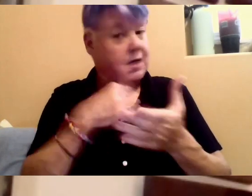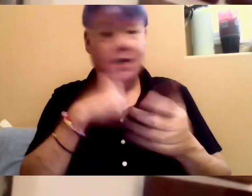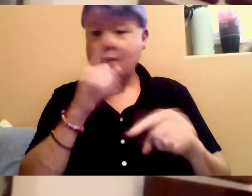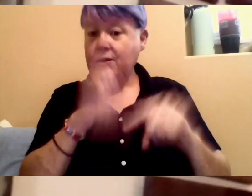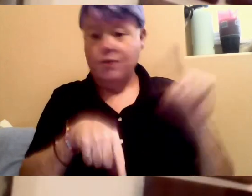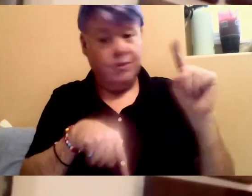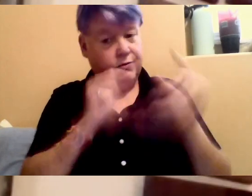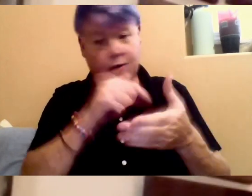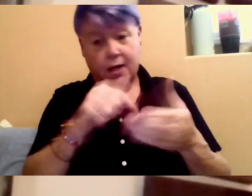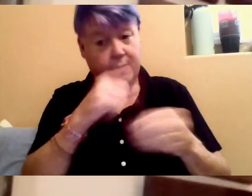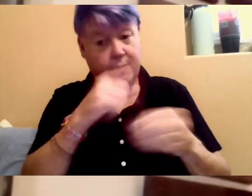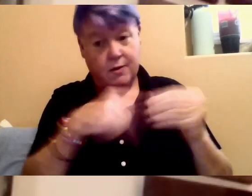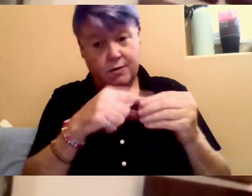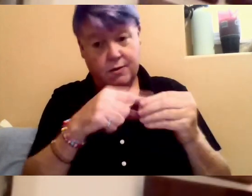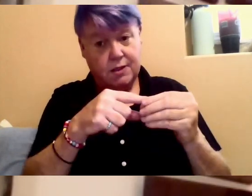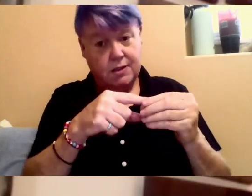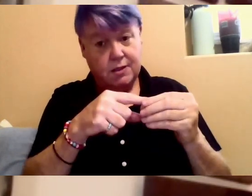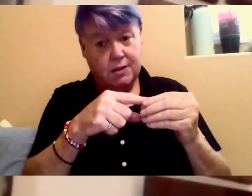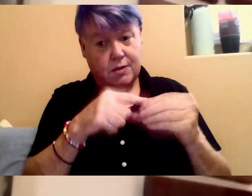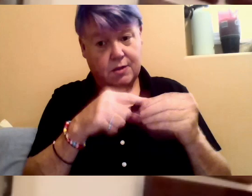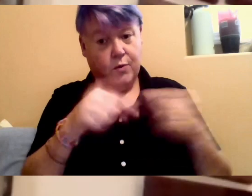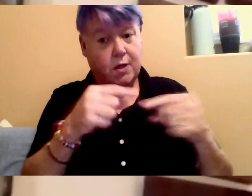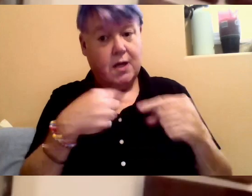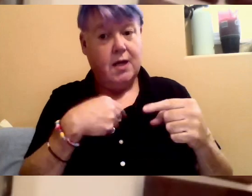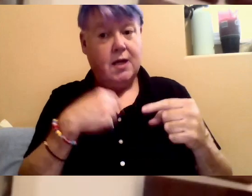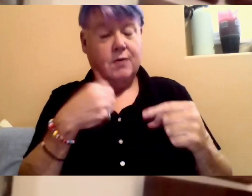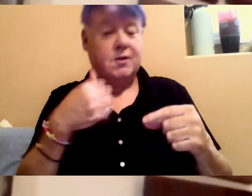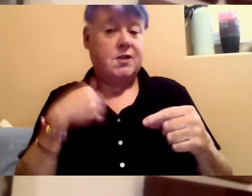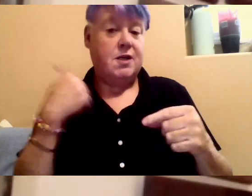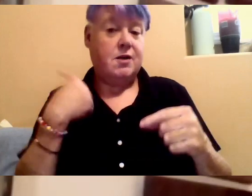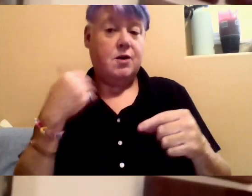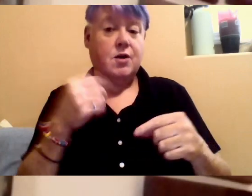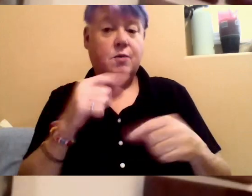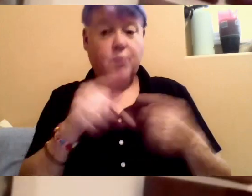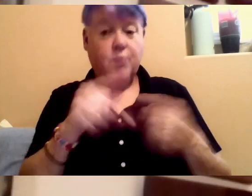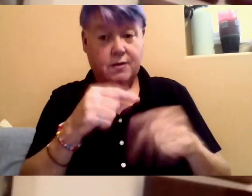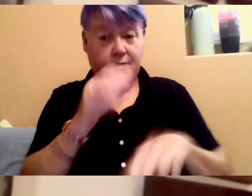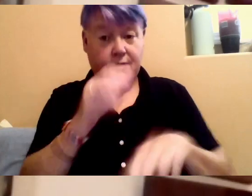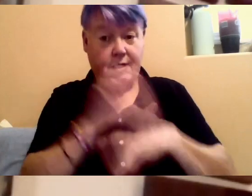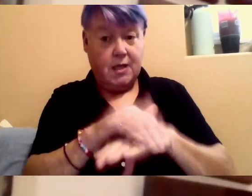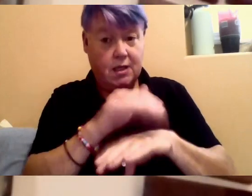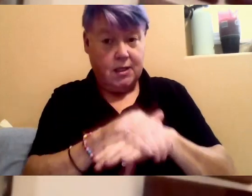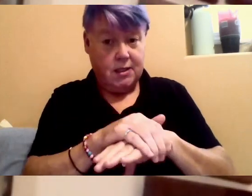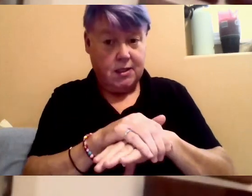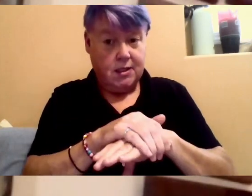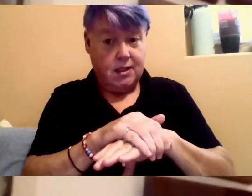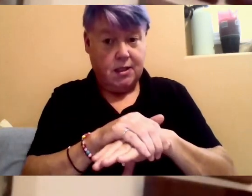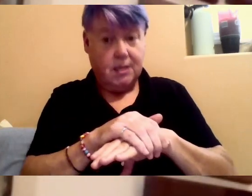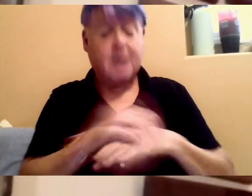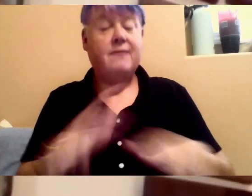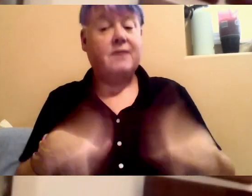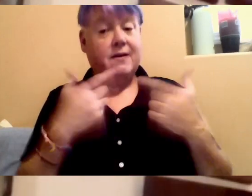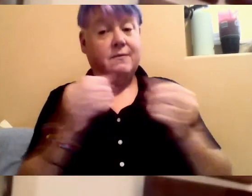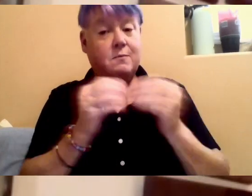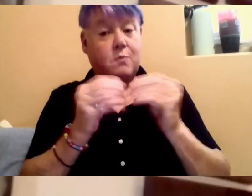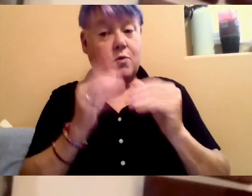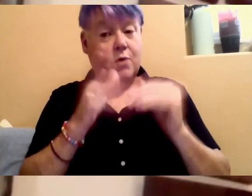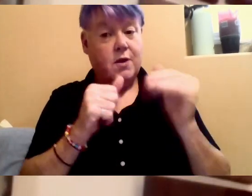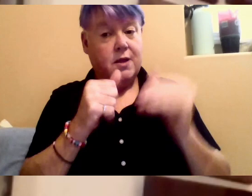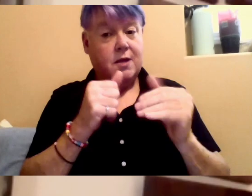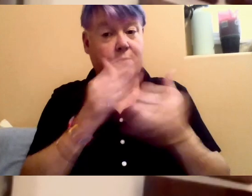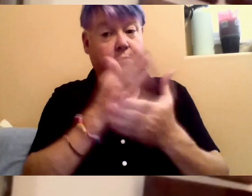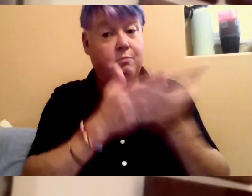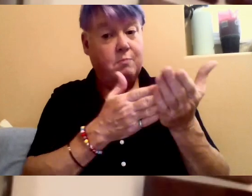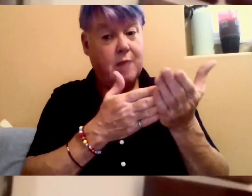about England with to this day, although I've lived well over half my life here. I don't know it